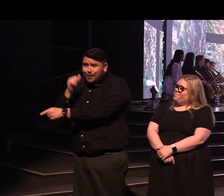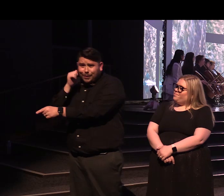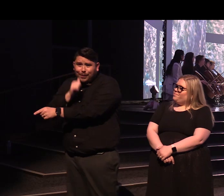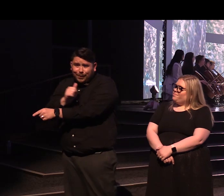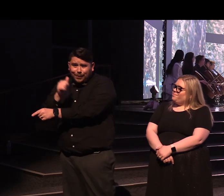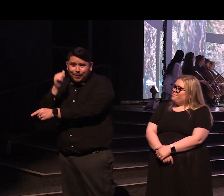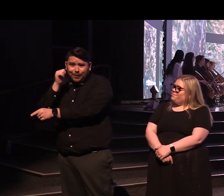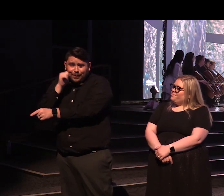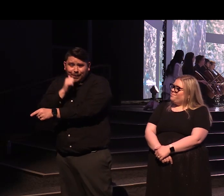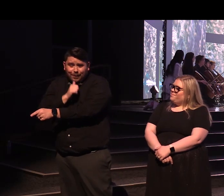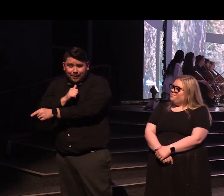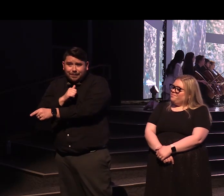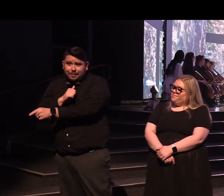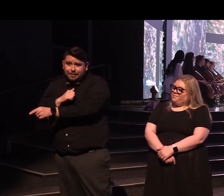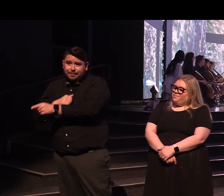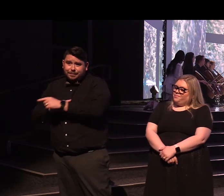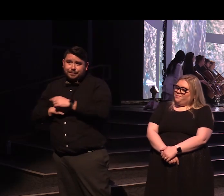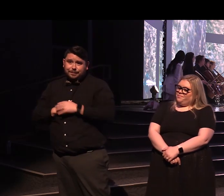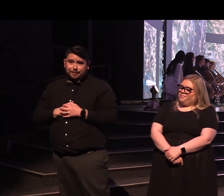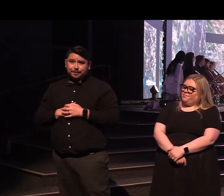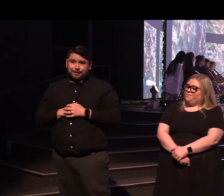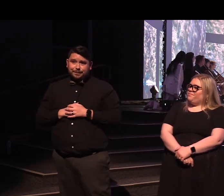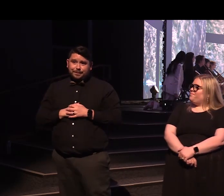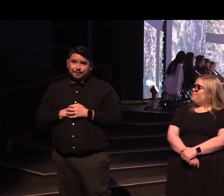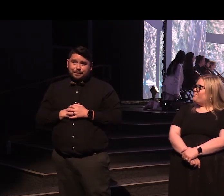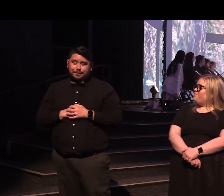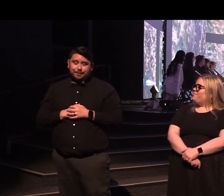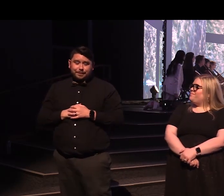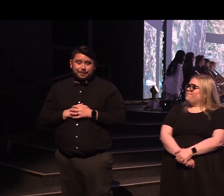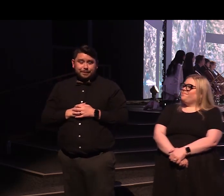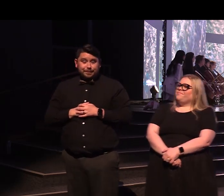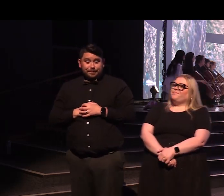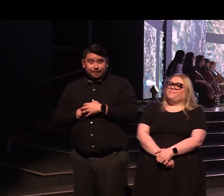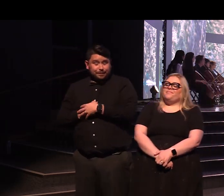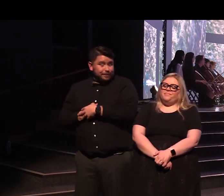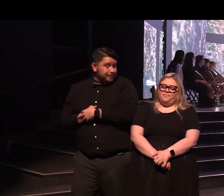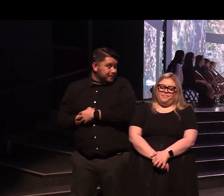and one little gift for her.